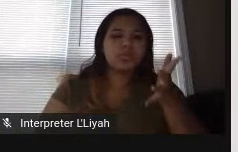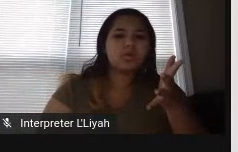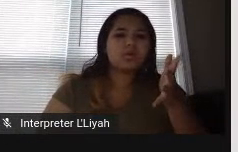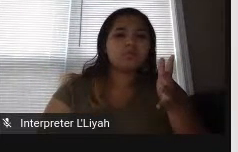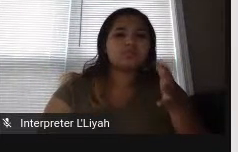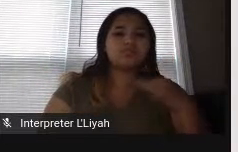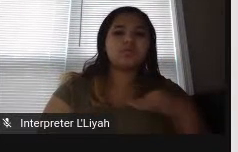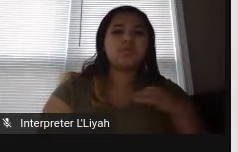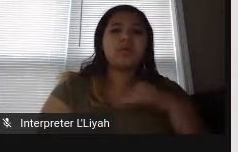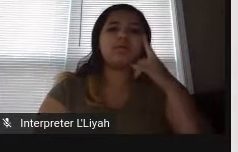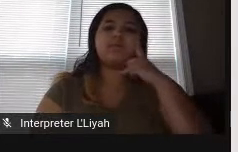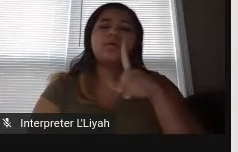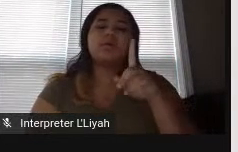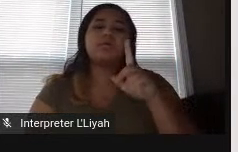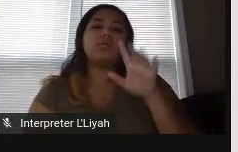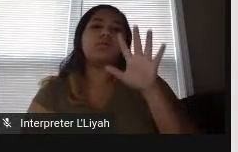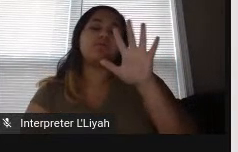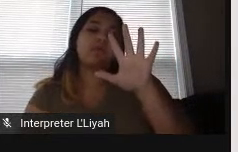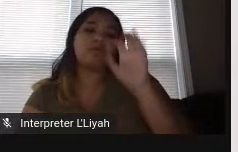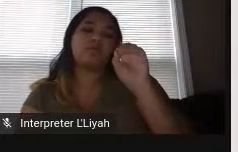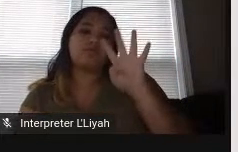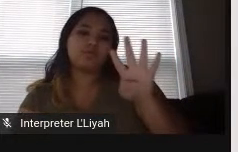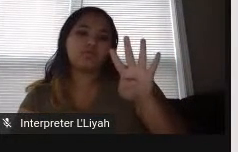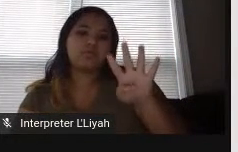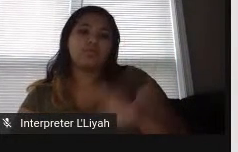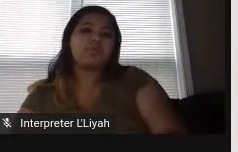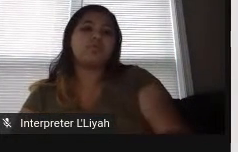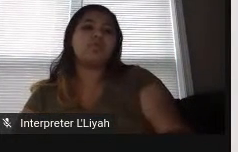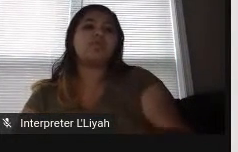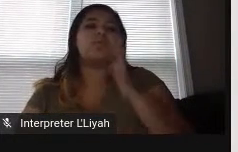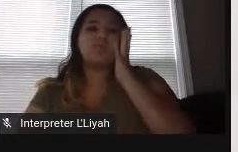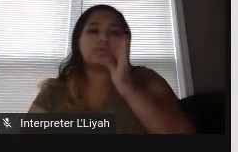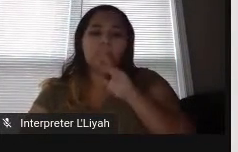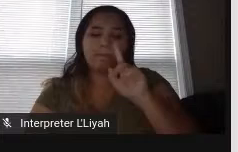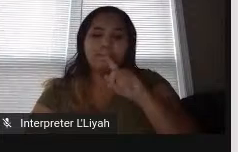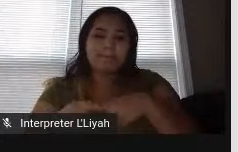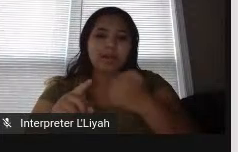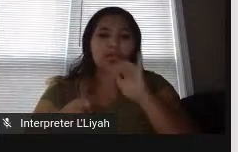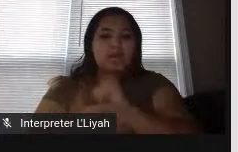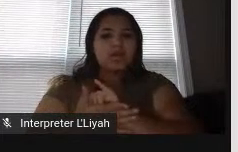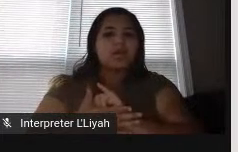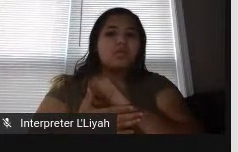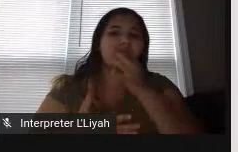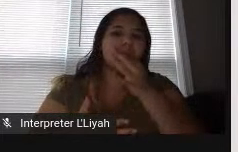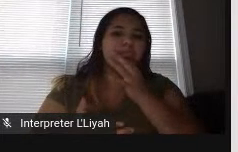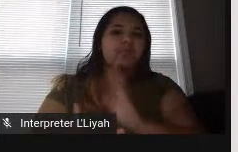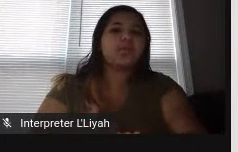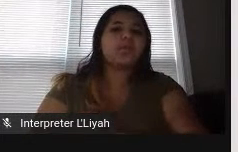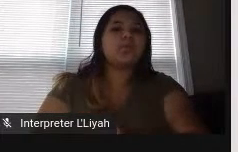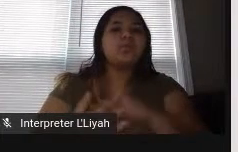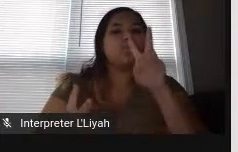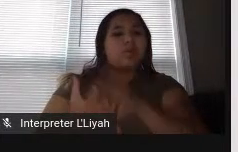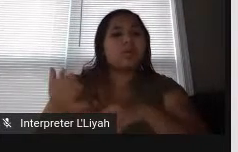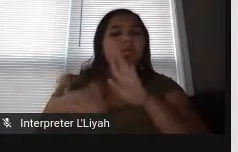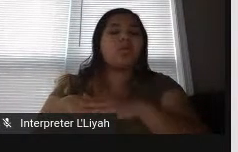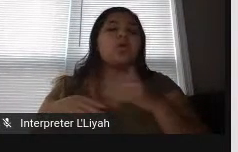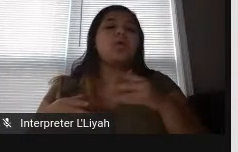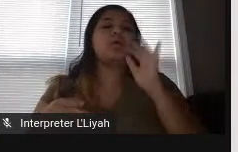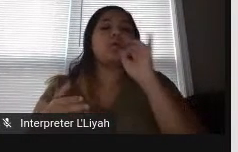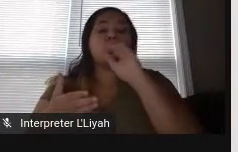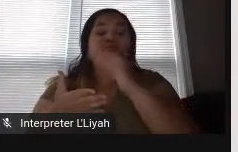qualify for a 504. So we'll talk about that. Reading on, a